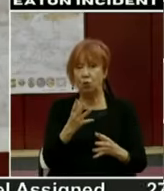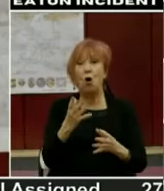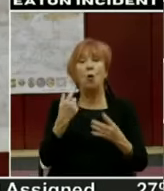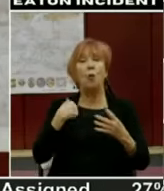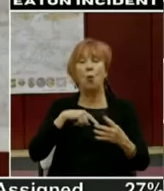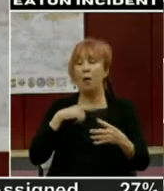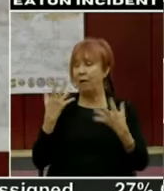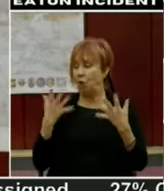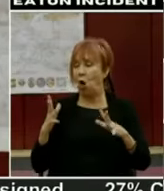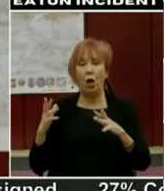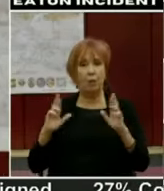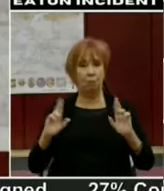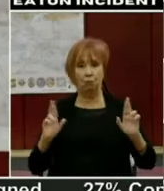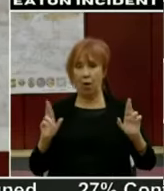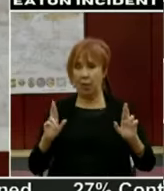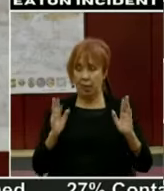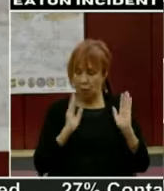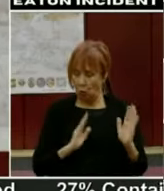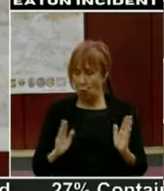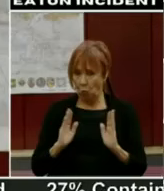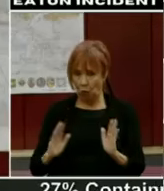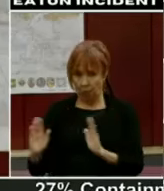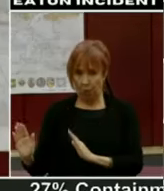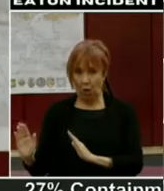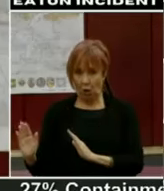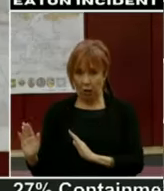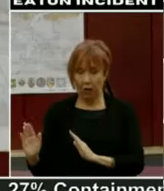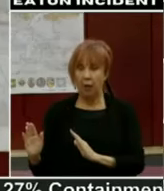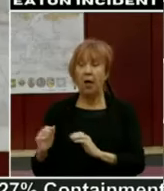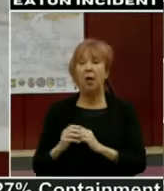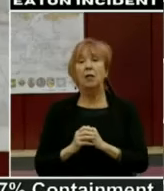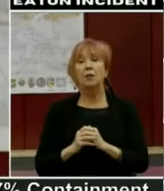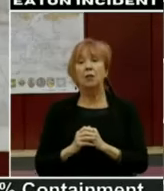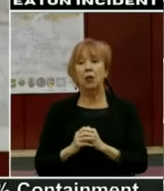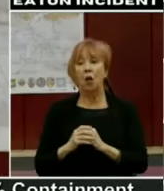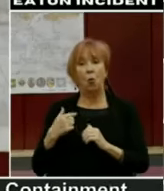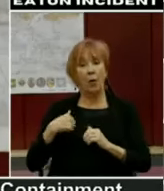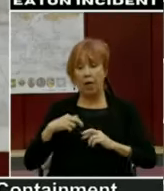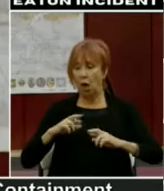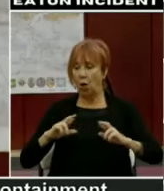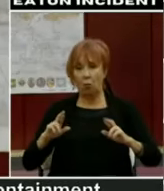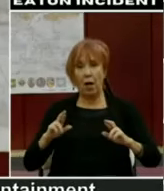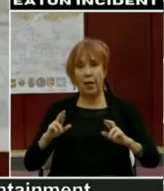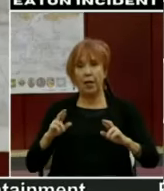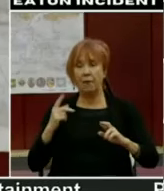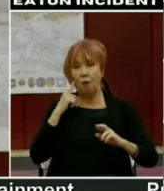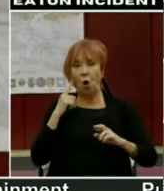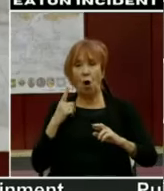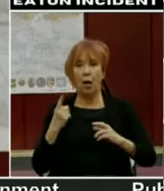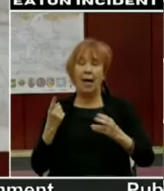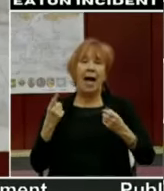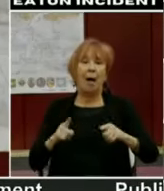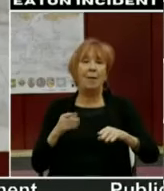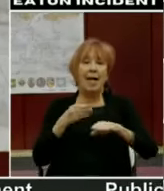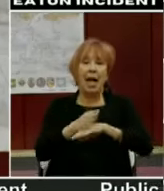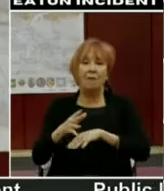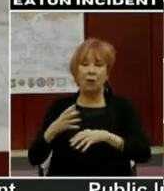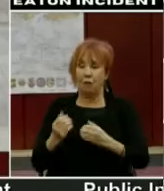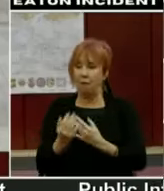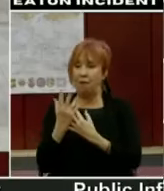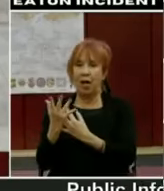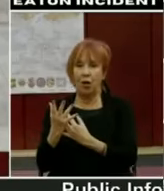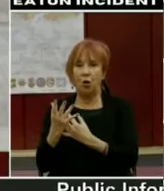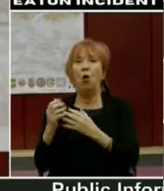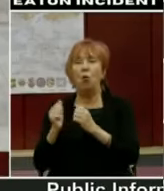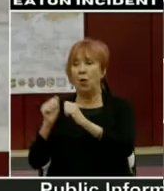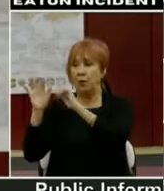event that includes the fire that actually already happened. So there's that. You can call again our phone